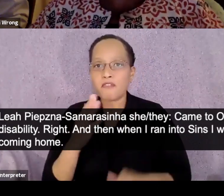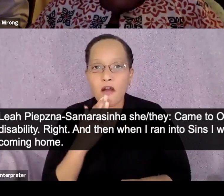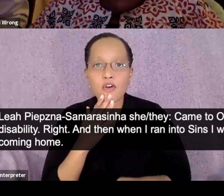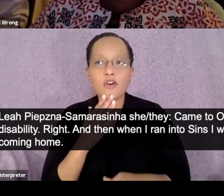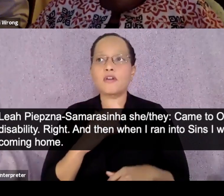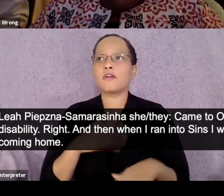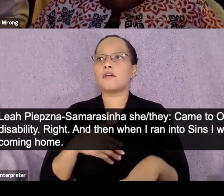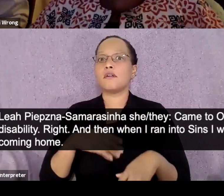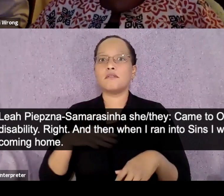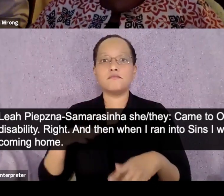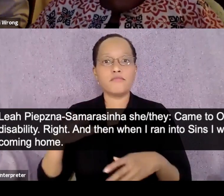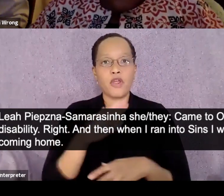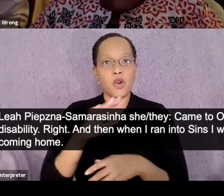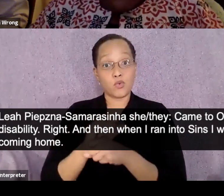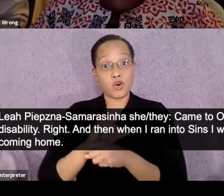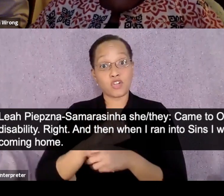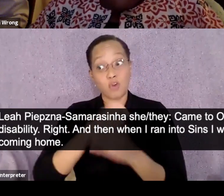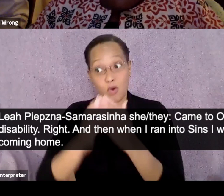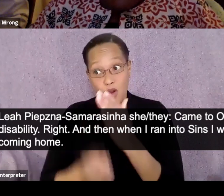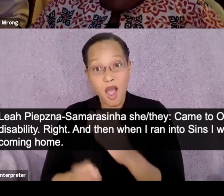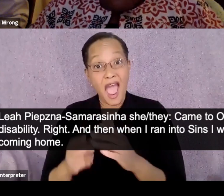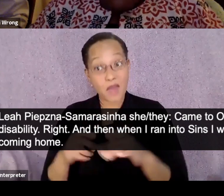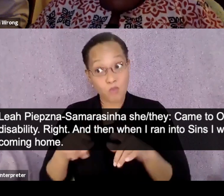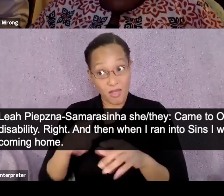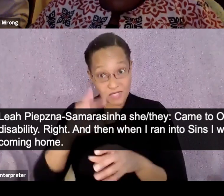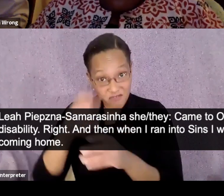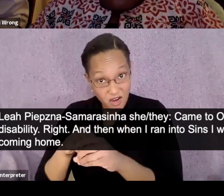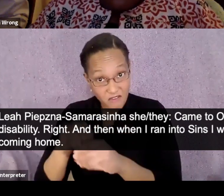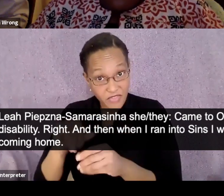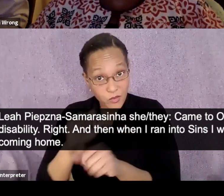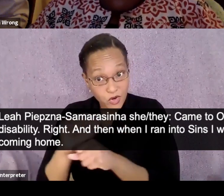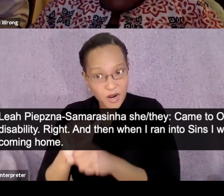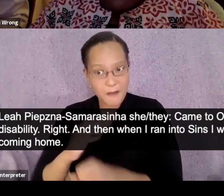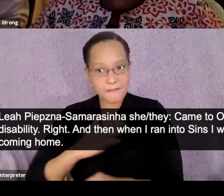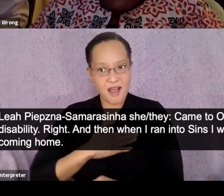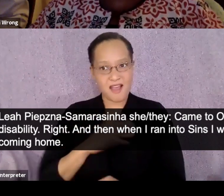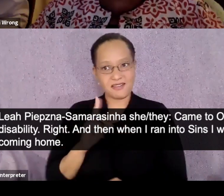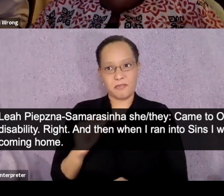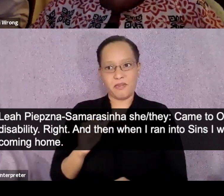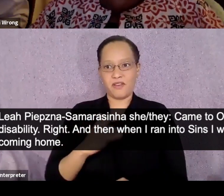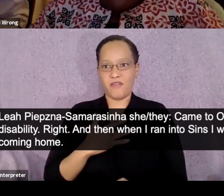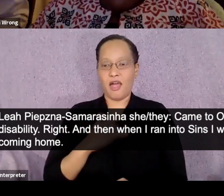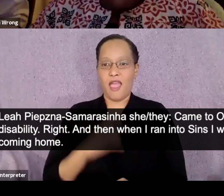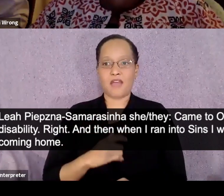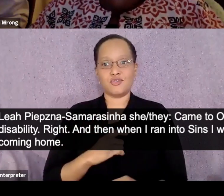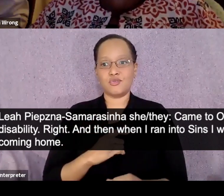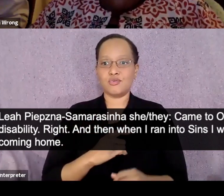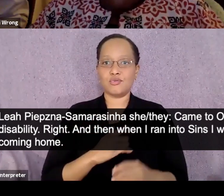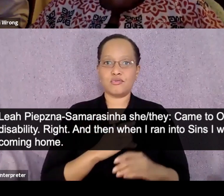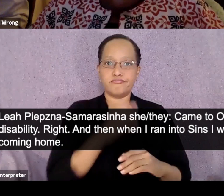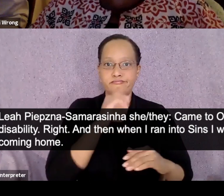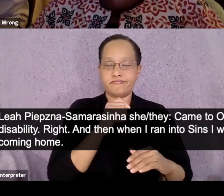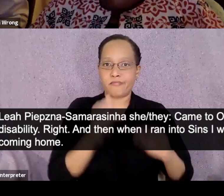that work, I really felt like I had to closet my disability, right? And then when I ran into SINS, I was just like, oh, okay, it was